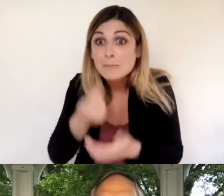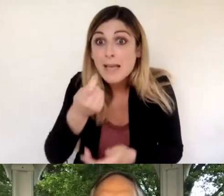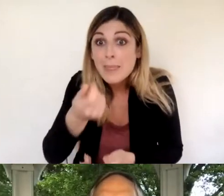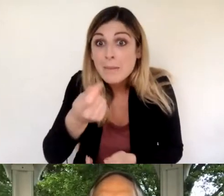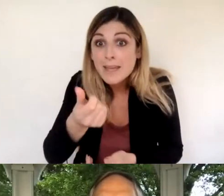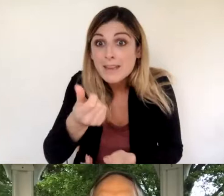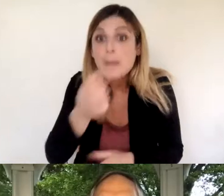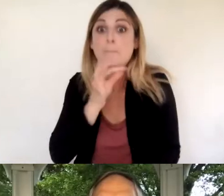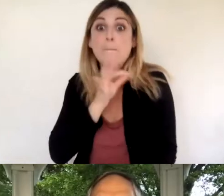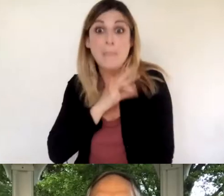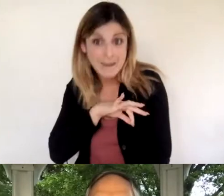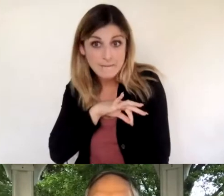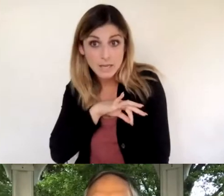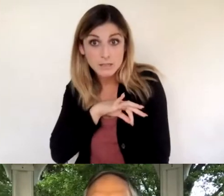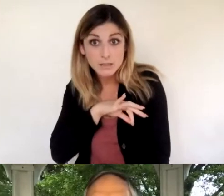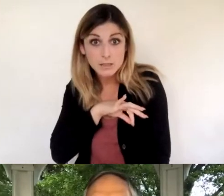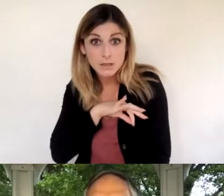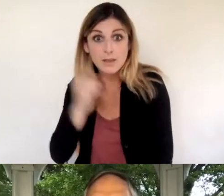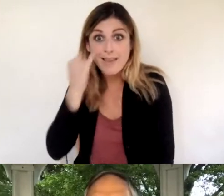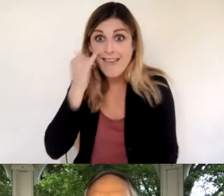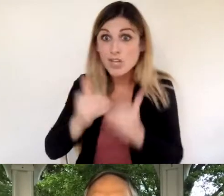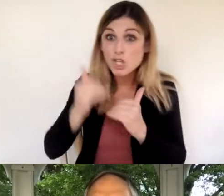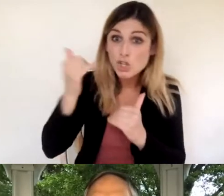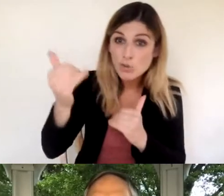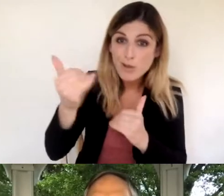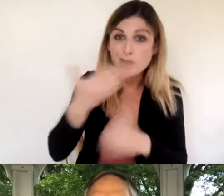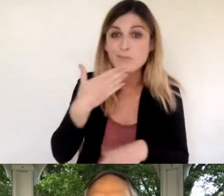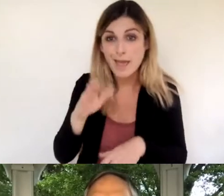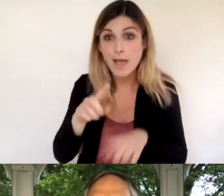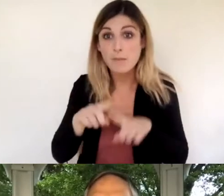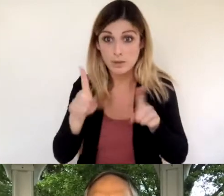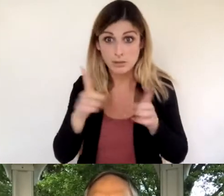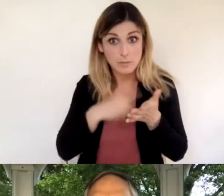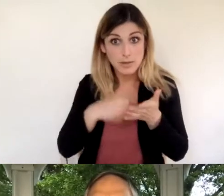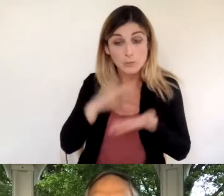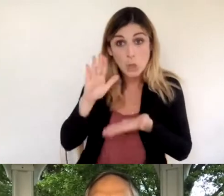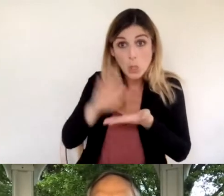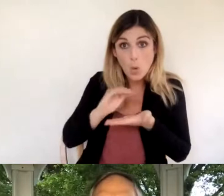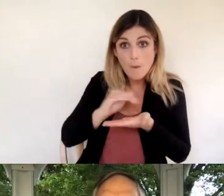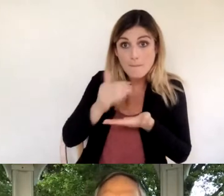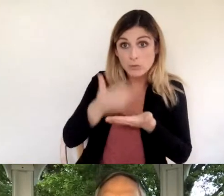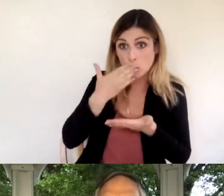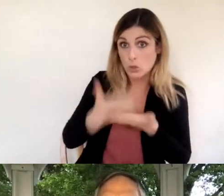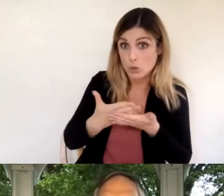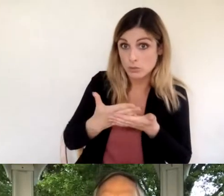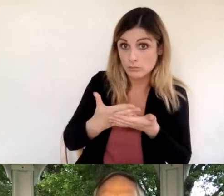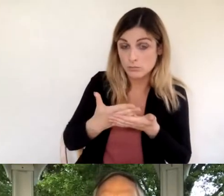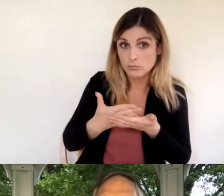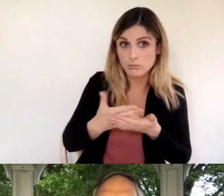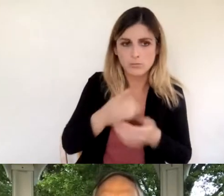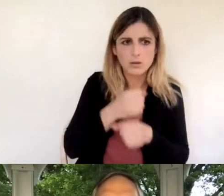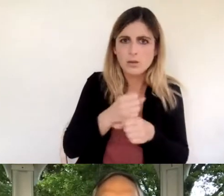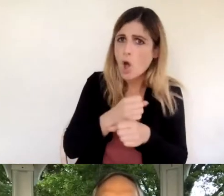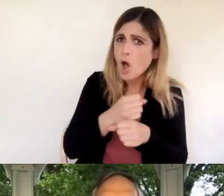things that are not so great for us in high amounts are sometimes pretty good for us in low amounts. And coffee, you know, coffee is